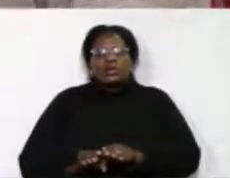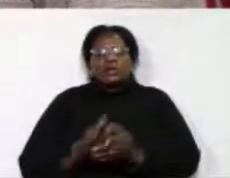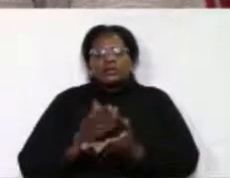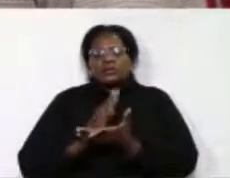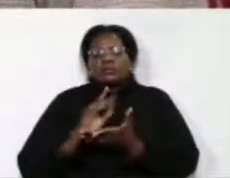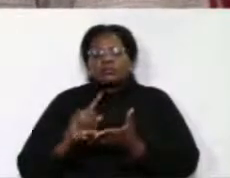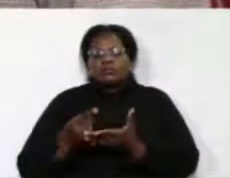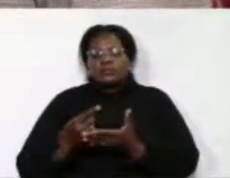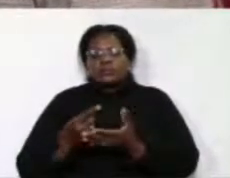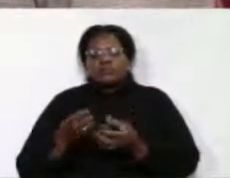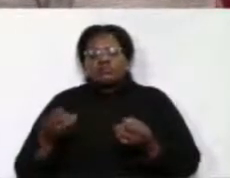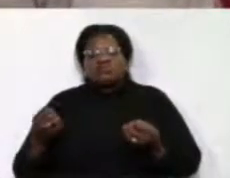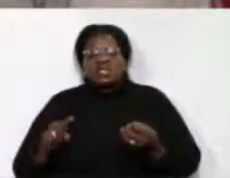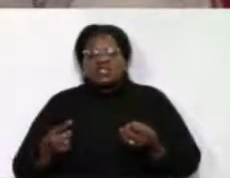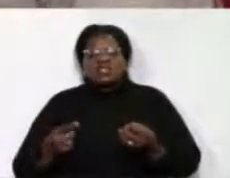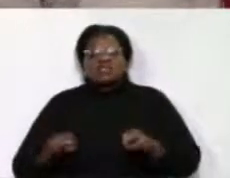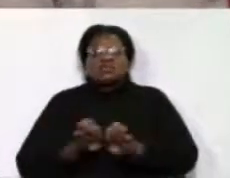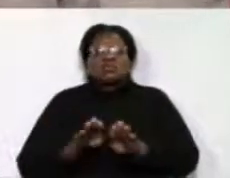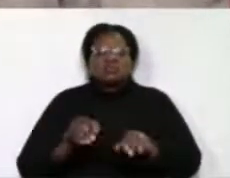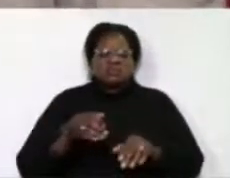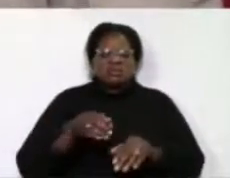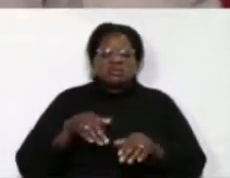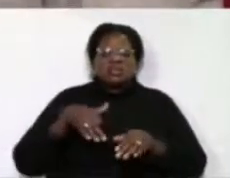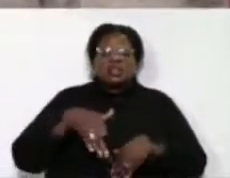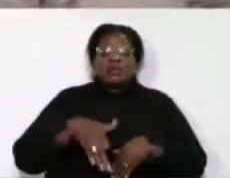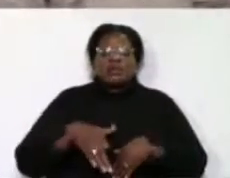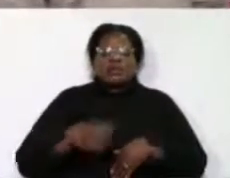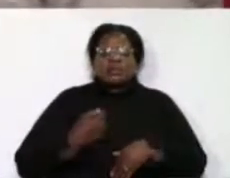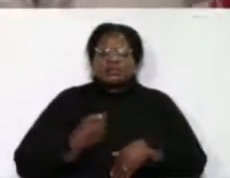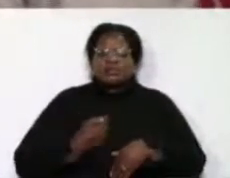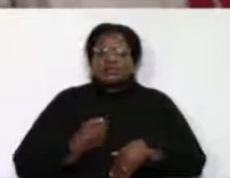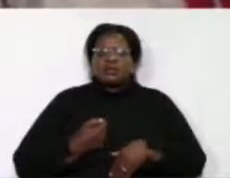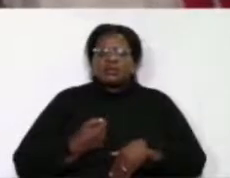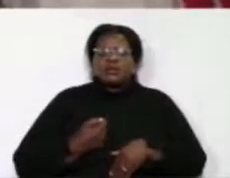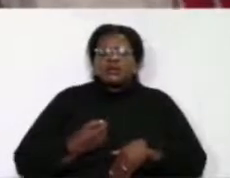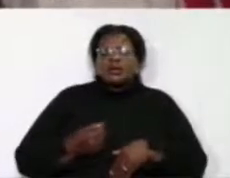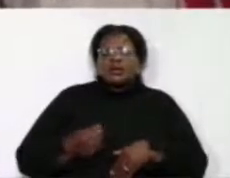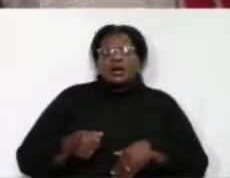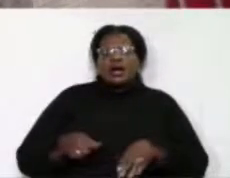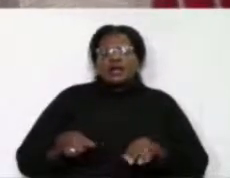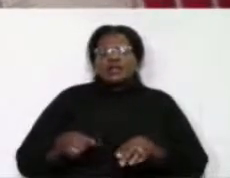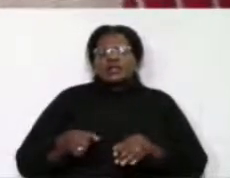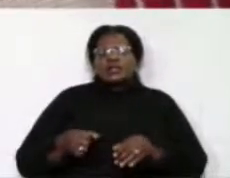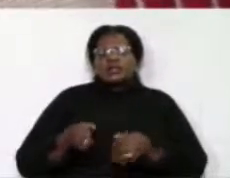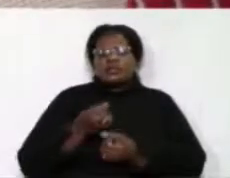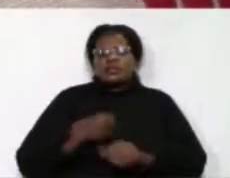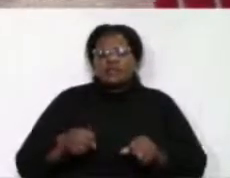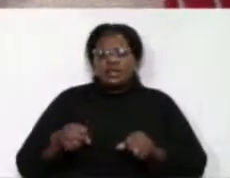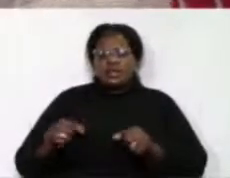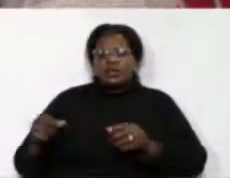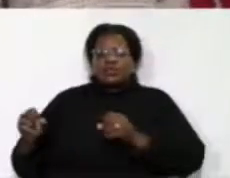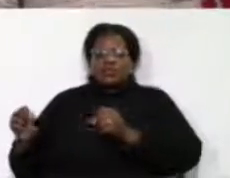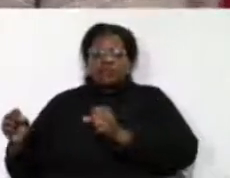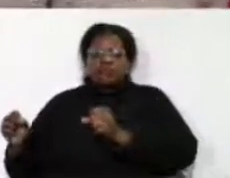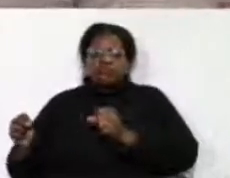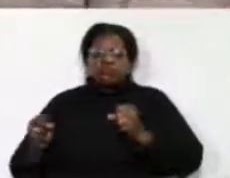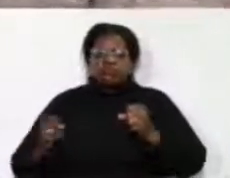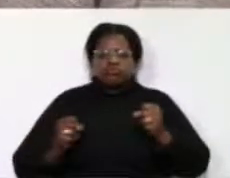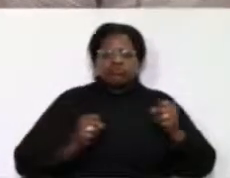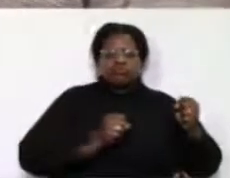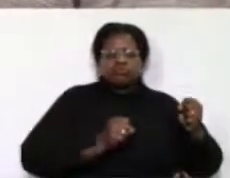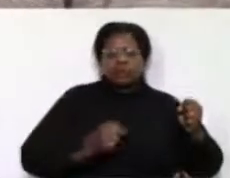lot of products we can produce here. Yeah. What I chose was a security gate. You can see that. Probably we all have something like that in the